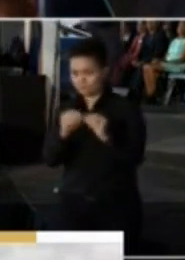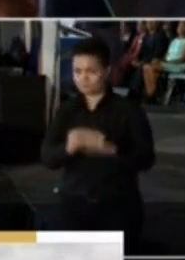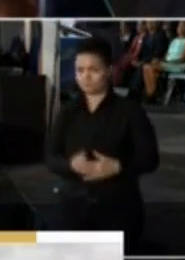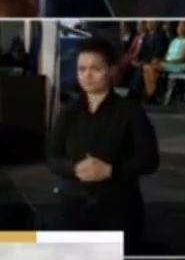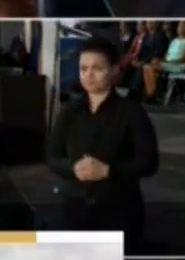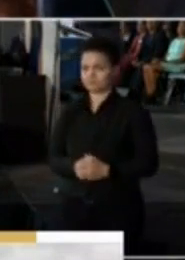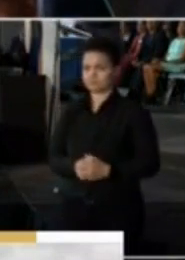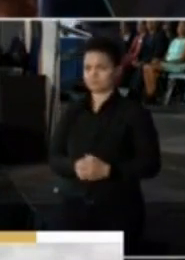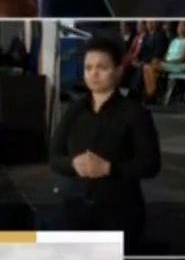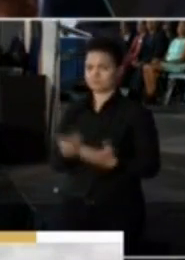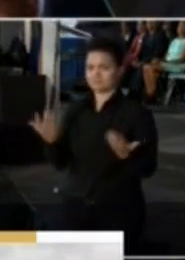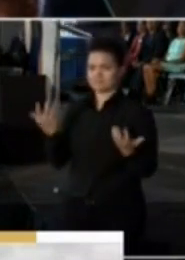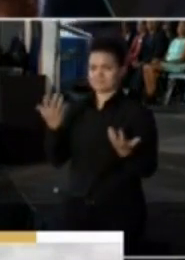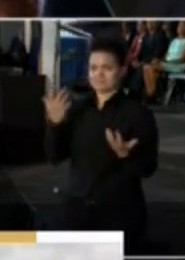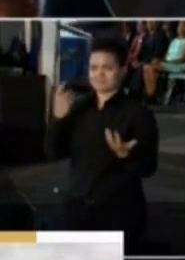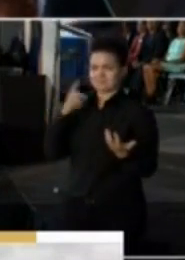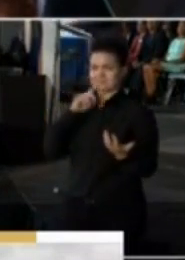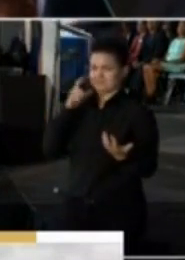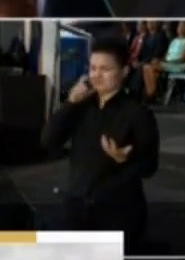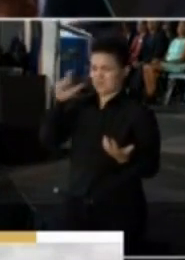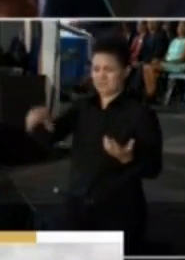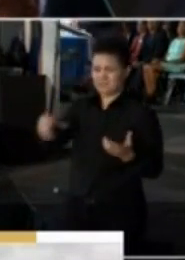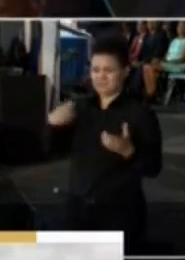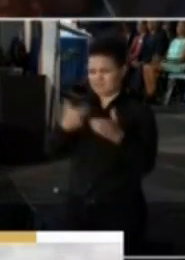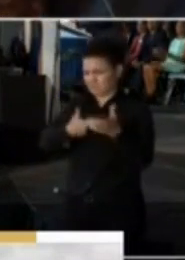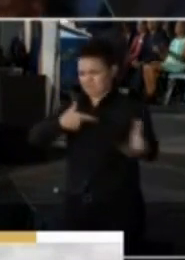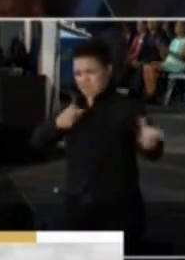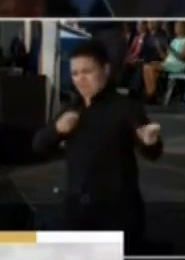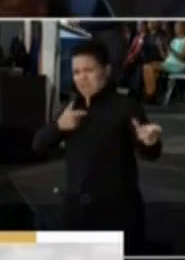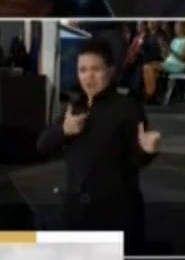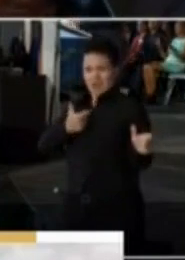be available for sale in this country.